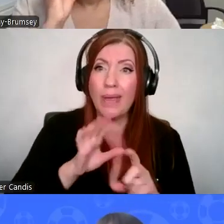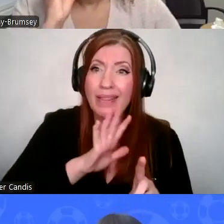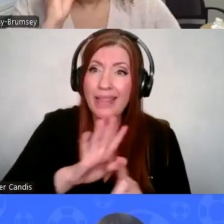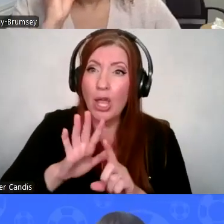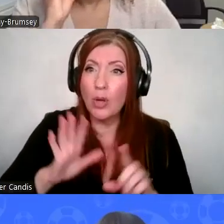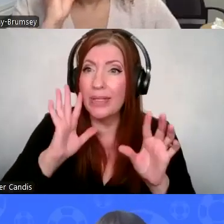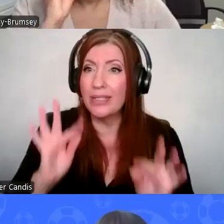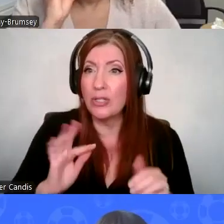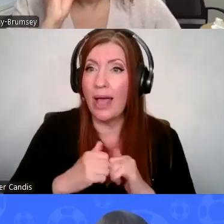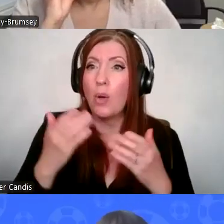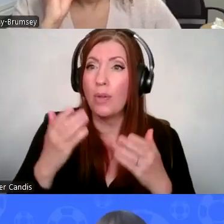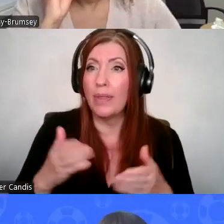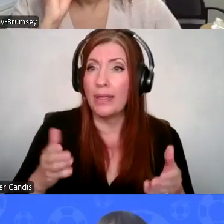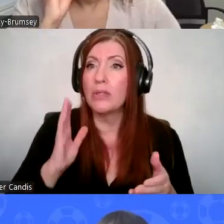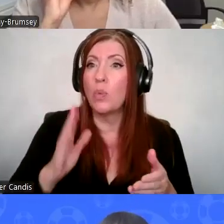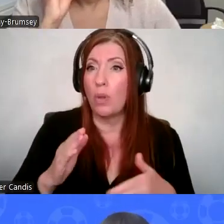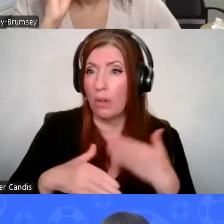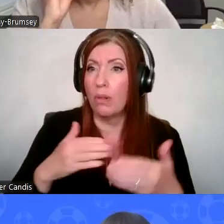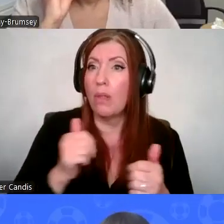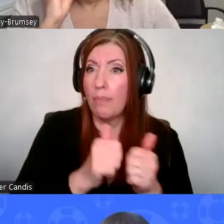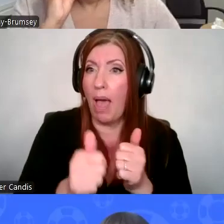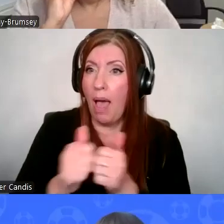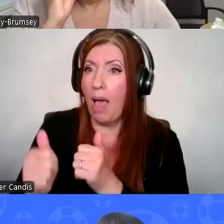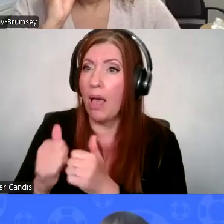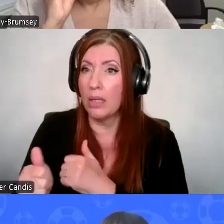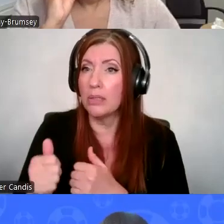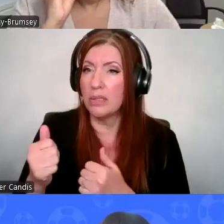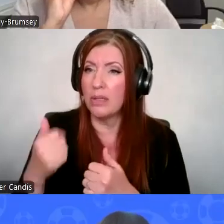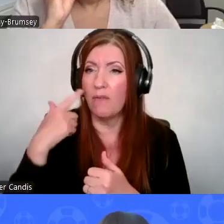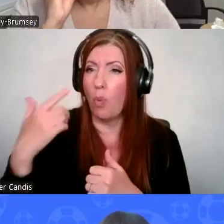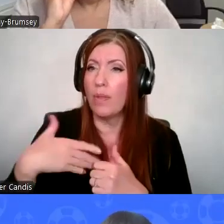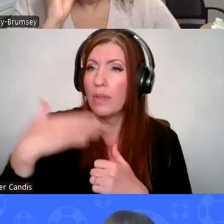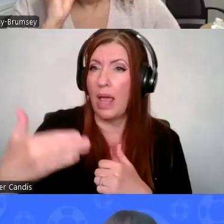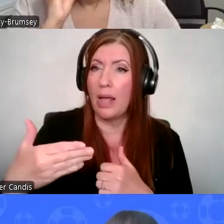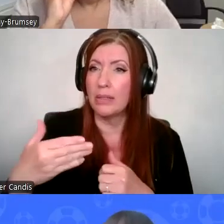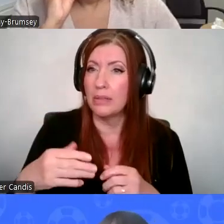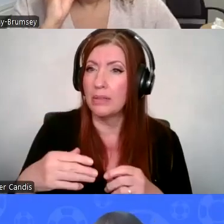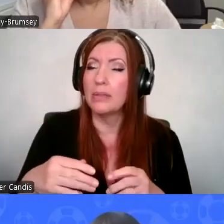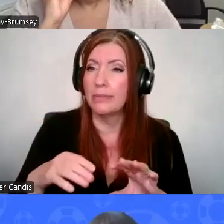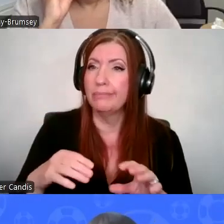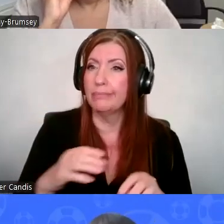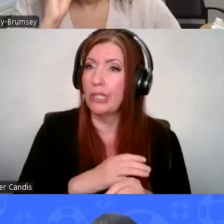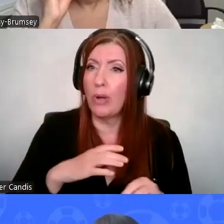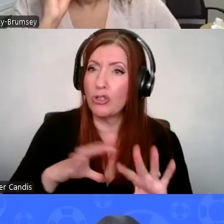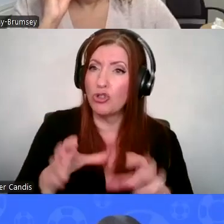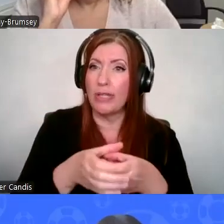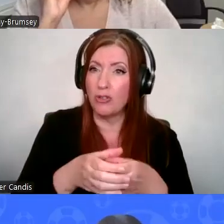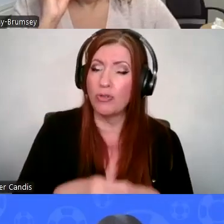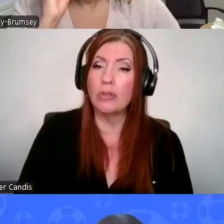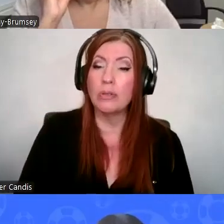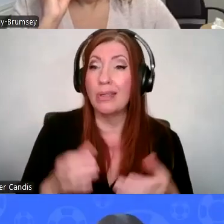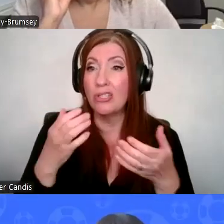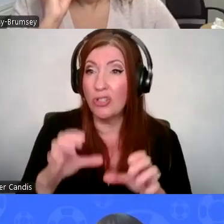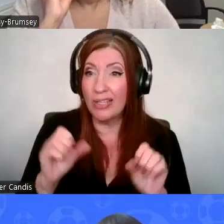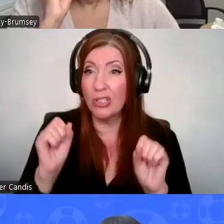how things will be passed over the next session. So there is a chance that we could get another CR